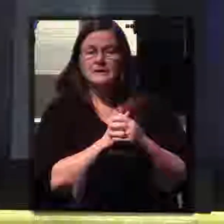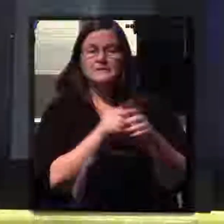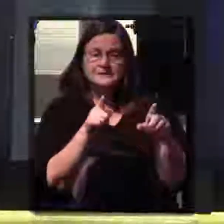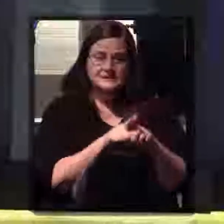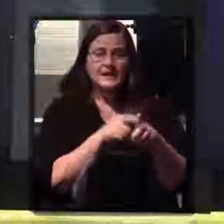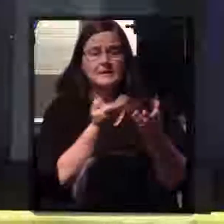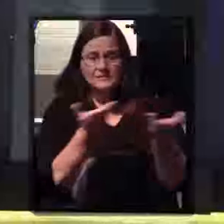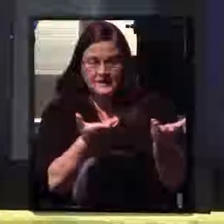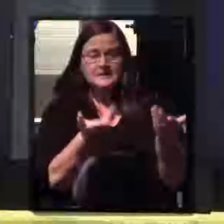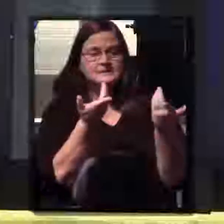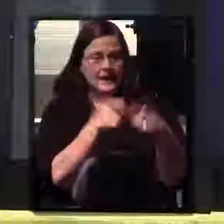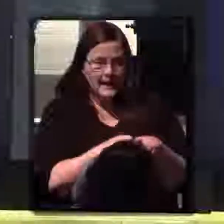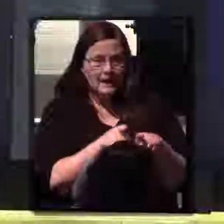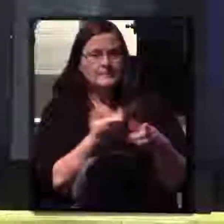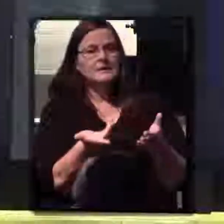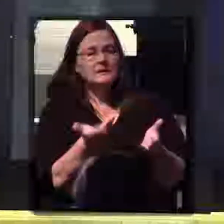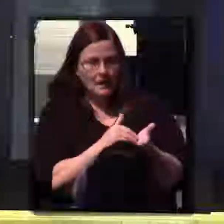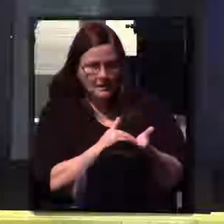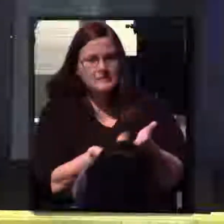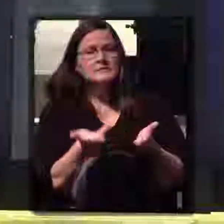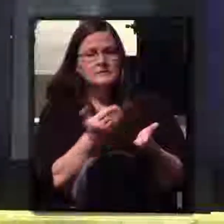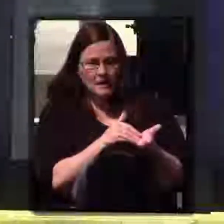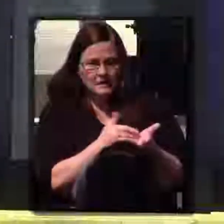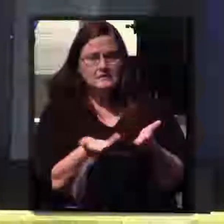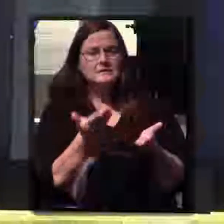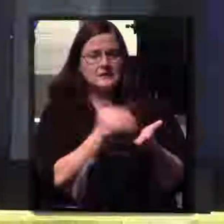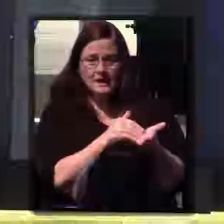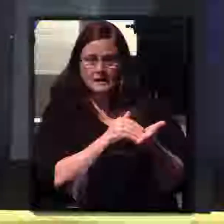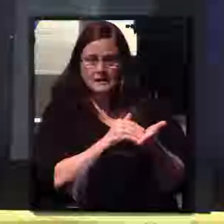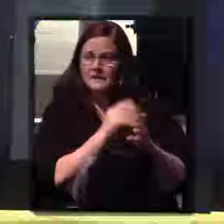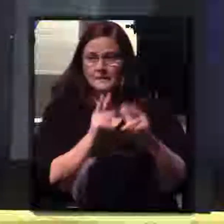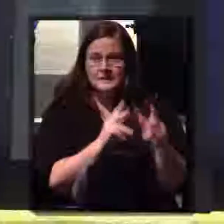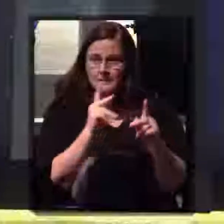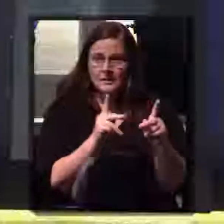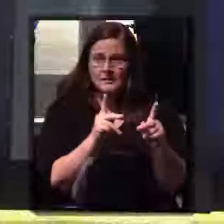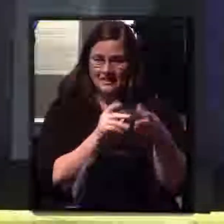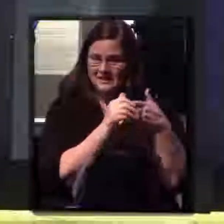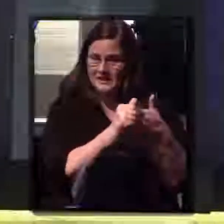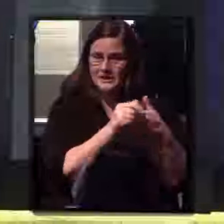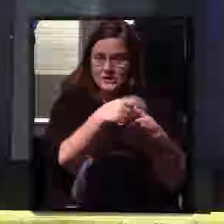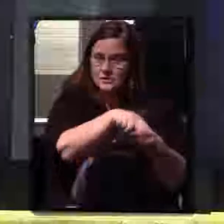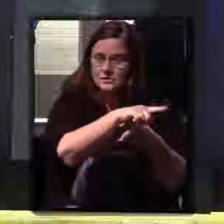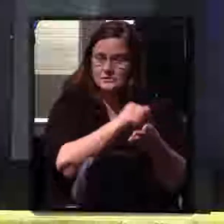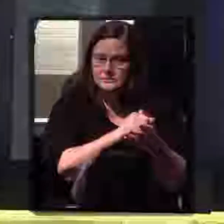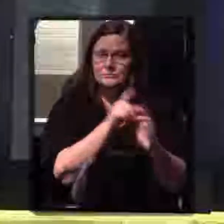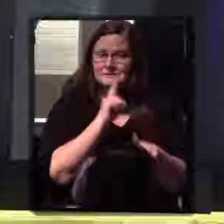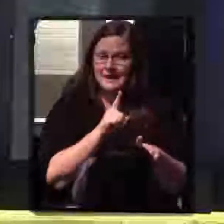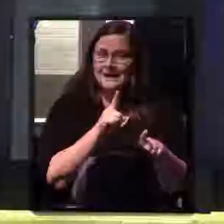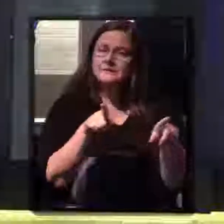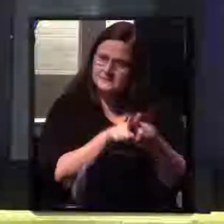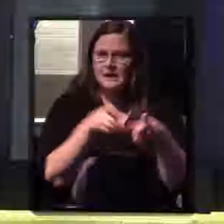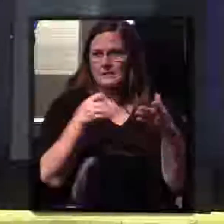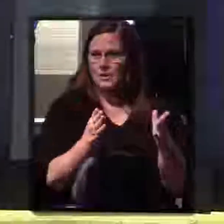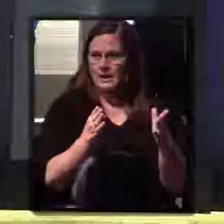a spiritual dilemma, where the same things happen over and over and over again, and the